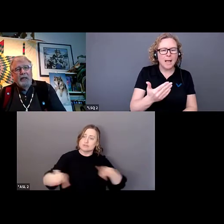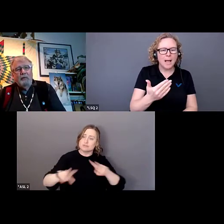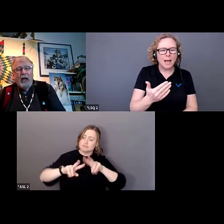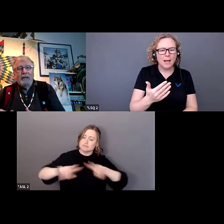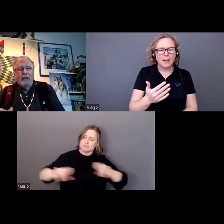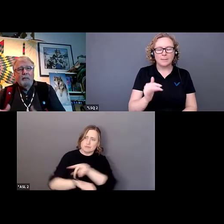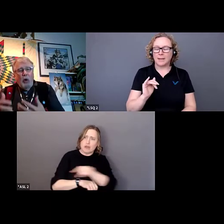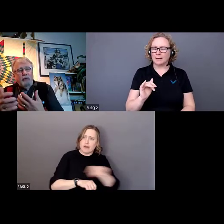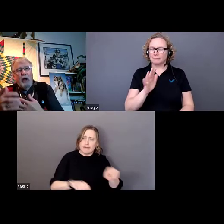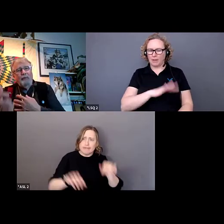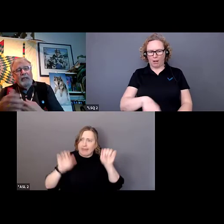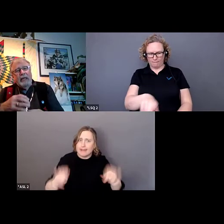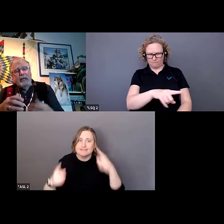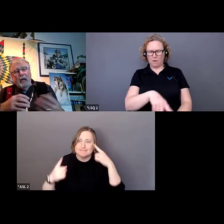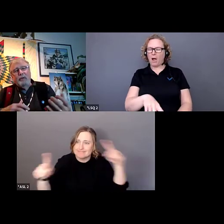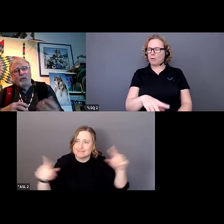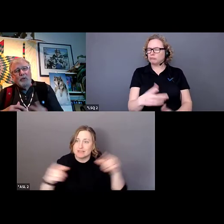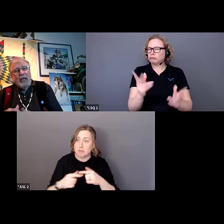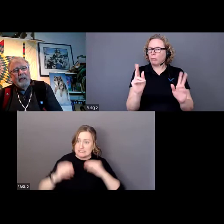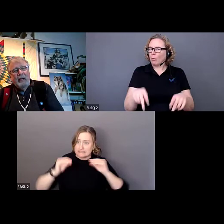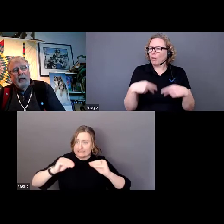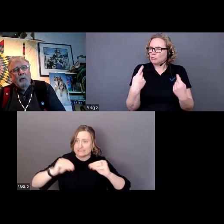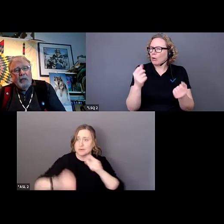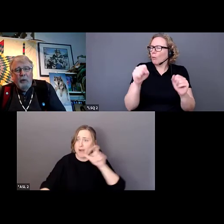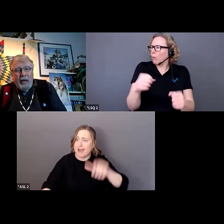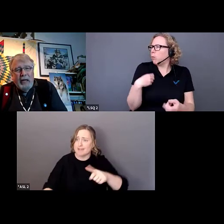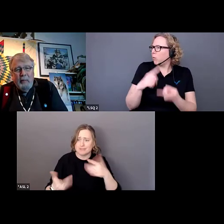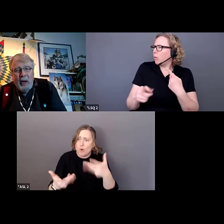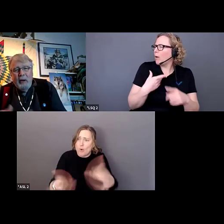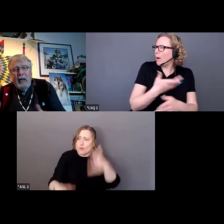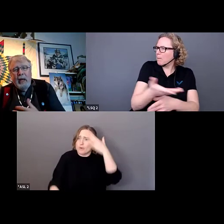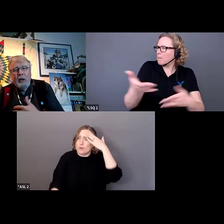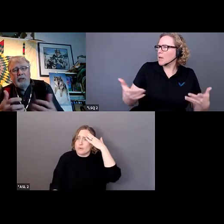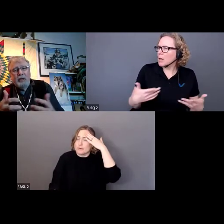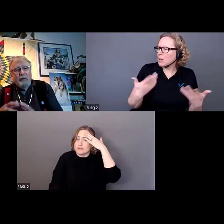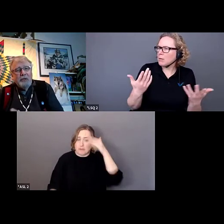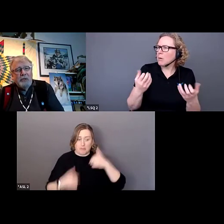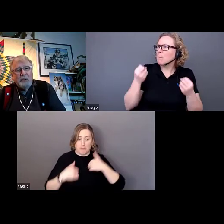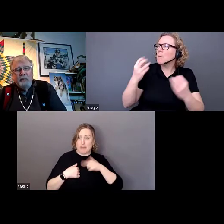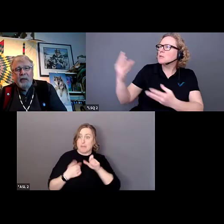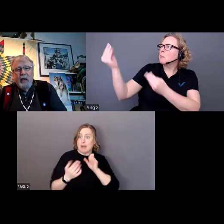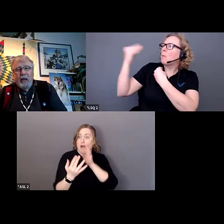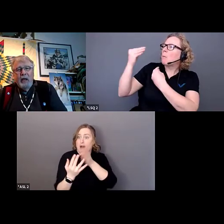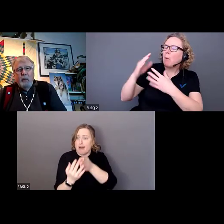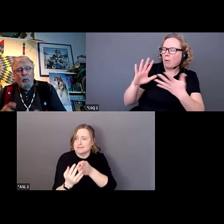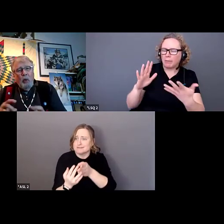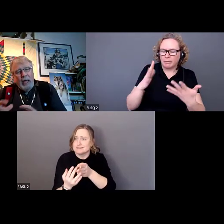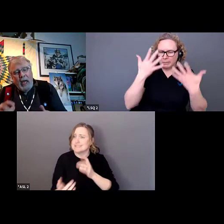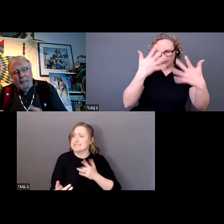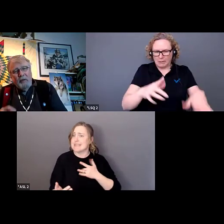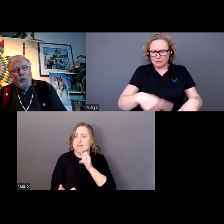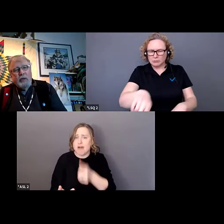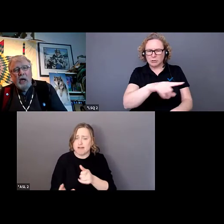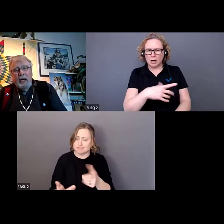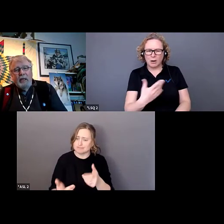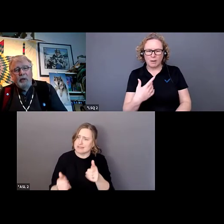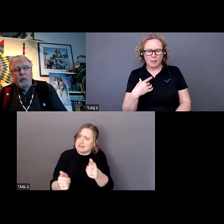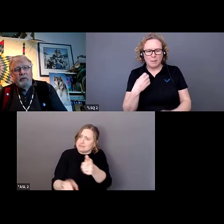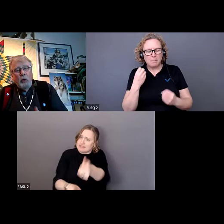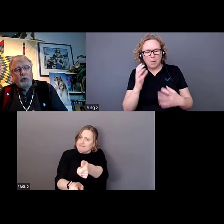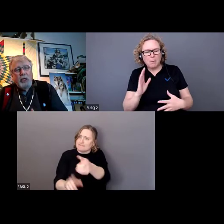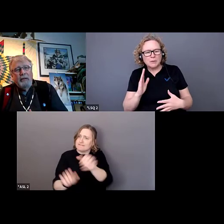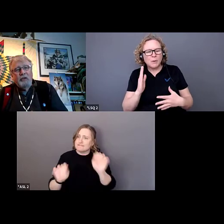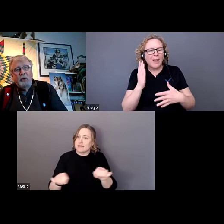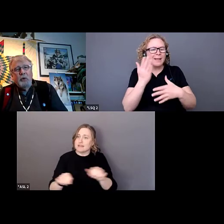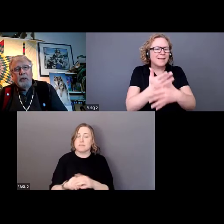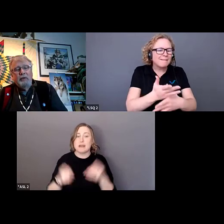teaching. In fact, most often they can come to do that without any adult intervention. But what happens over time as